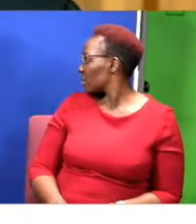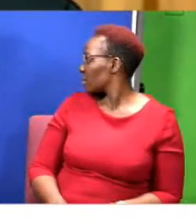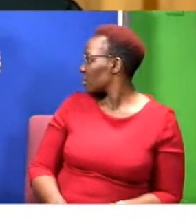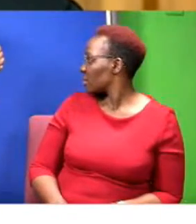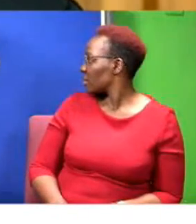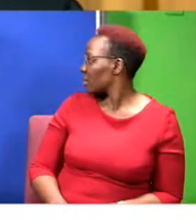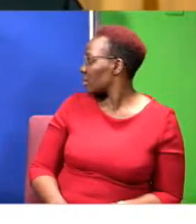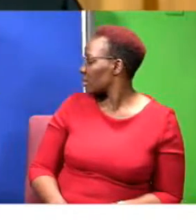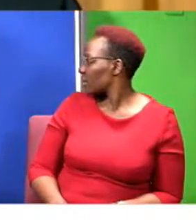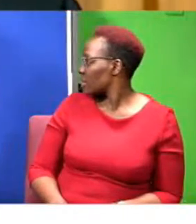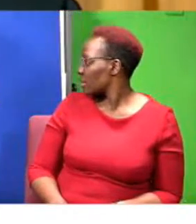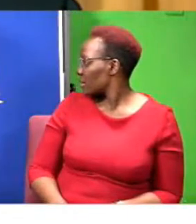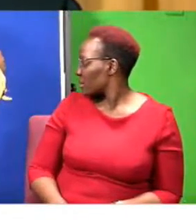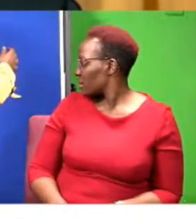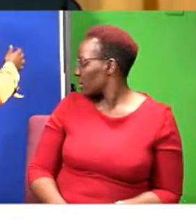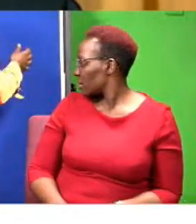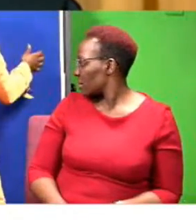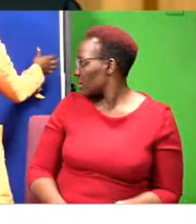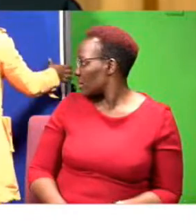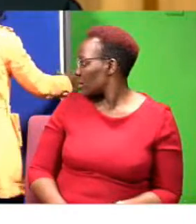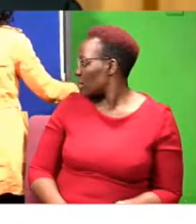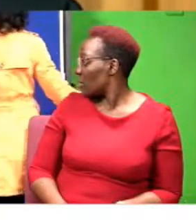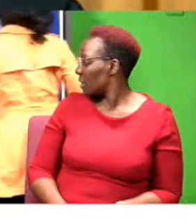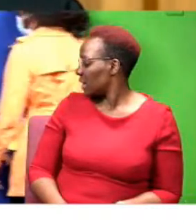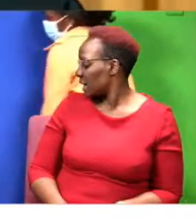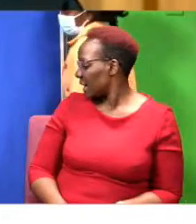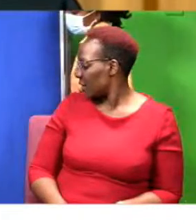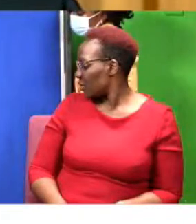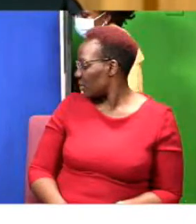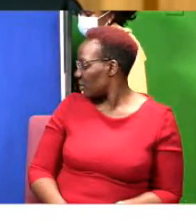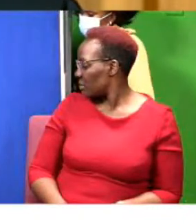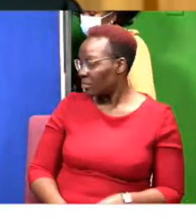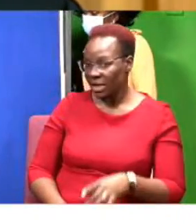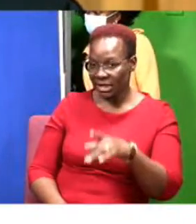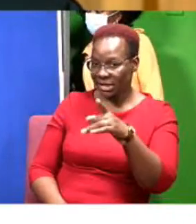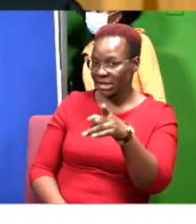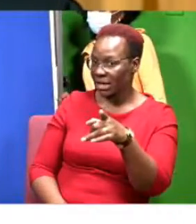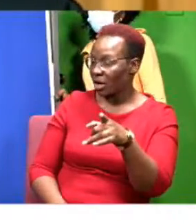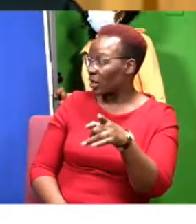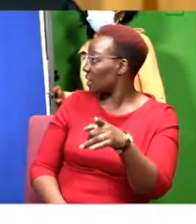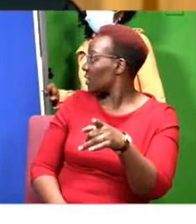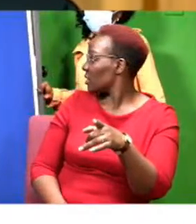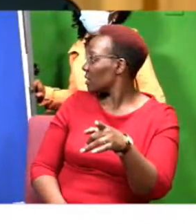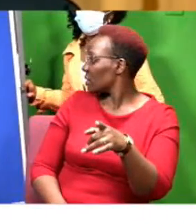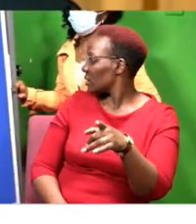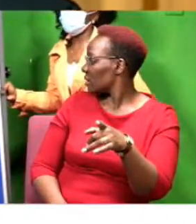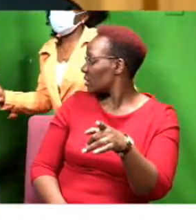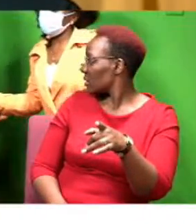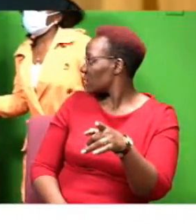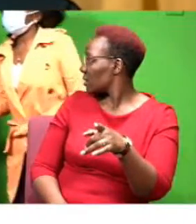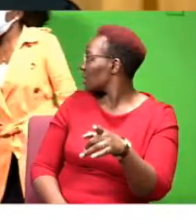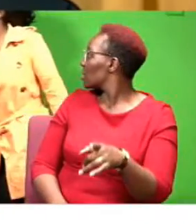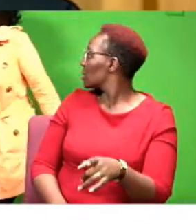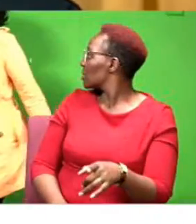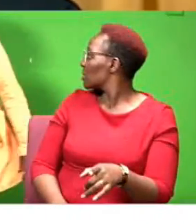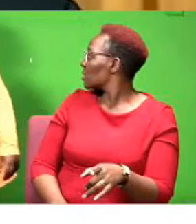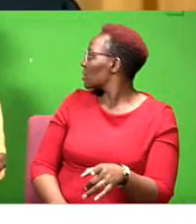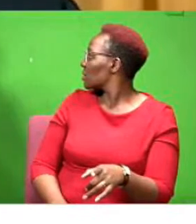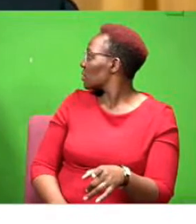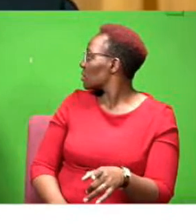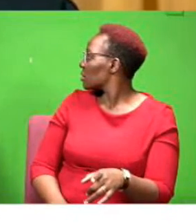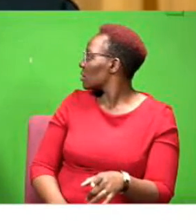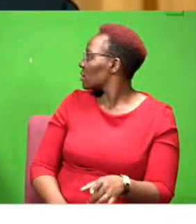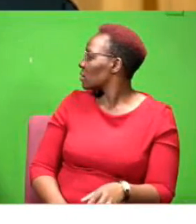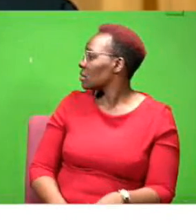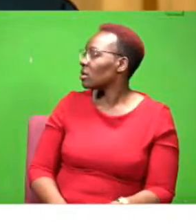2010. The people of Kenya were ecstatic that in the Constitution they had exercised their sovereign power